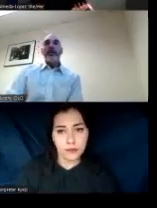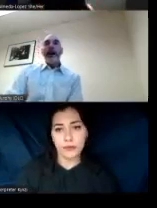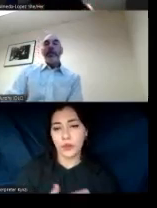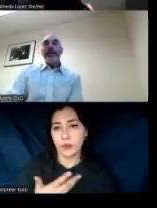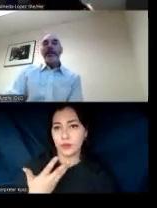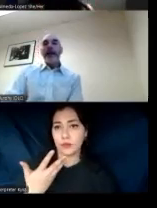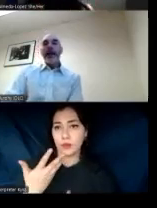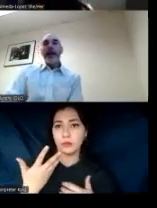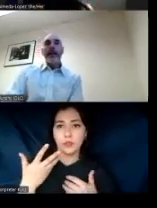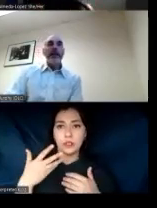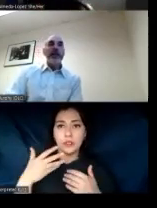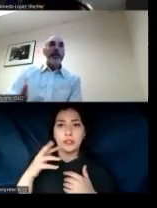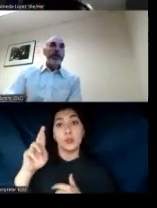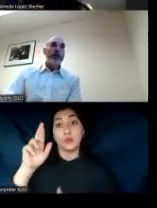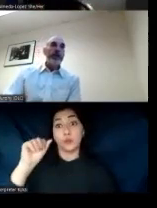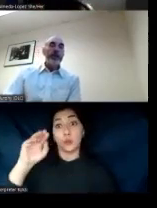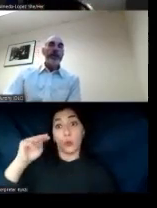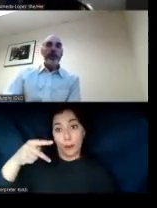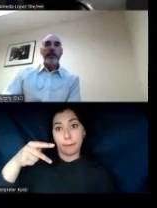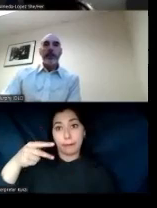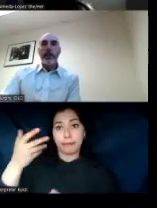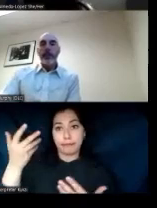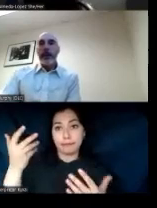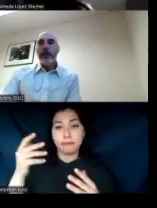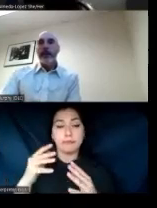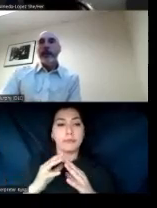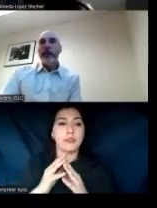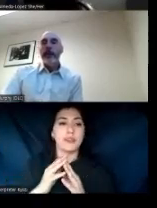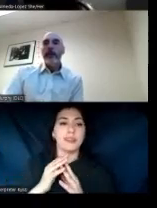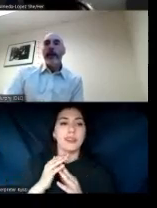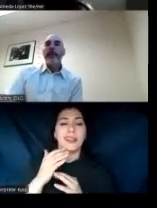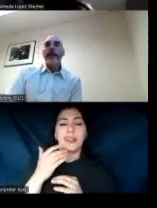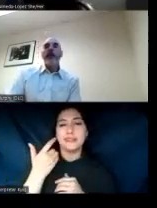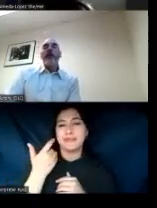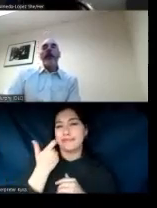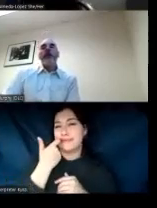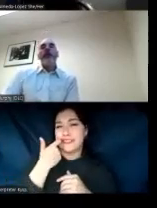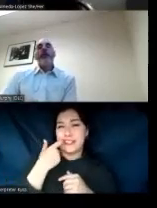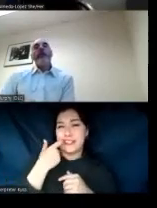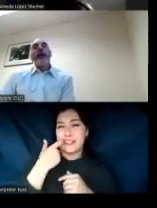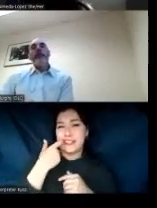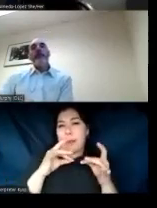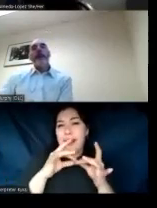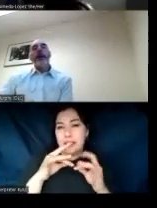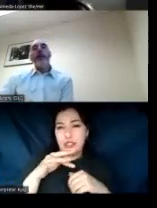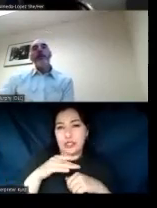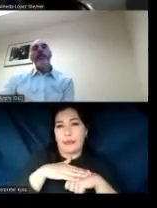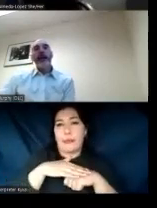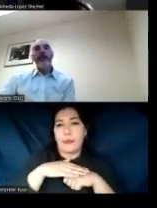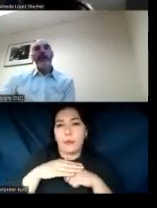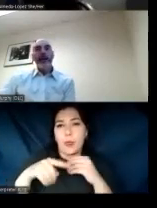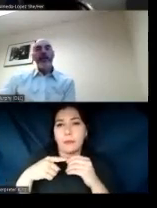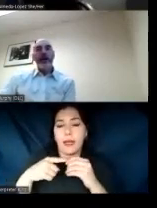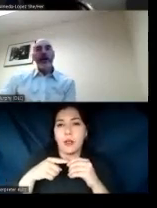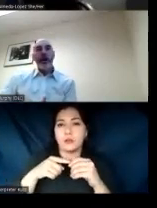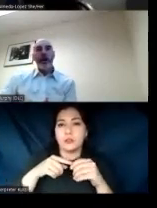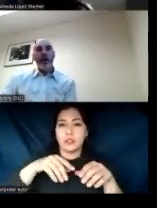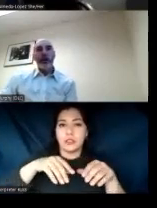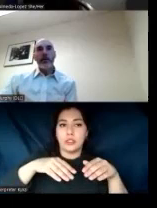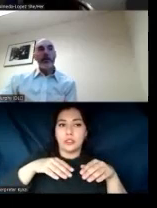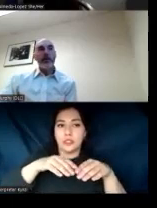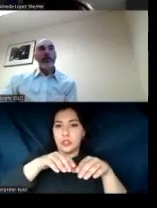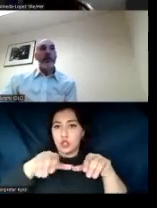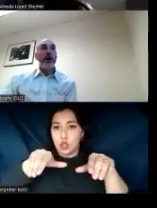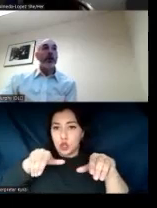So then ramps, similar. I talked a little bit about in the last slide about curb ramps. If there